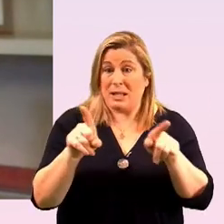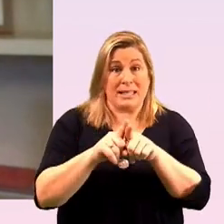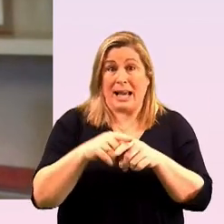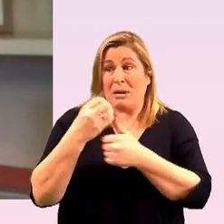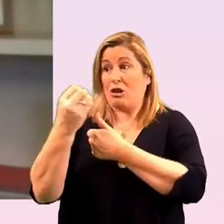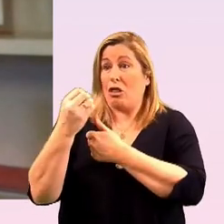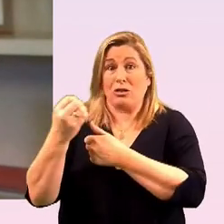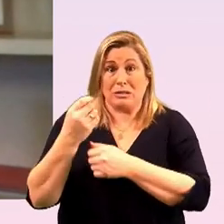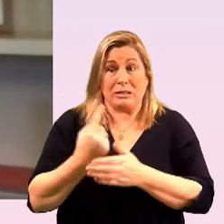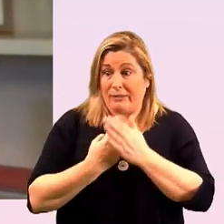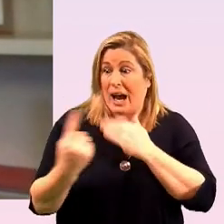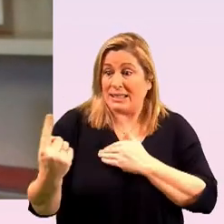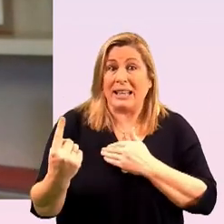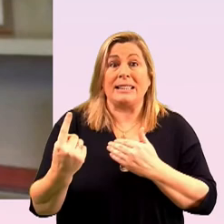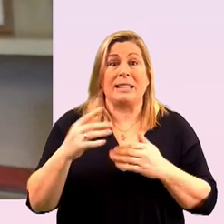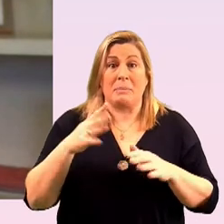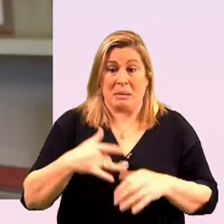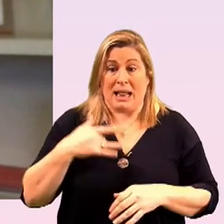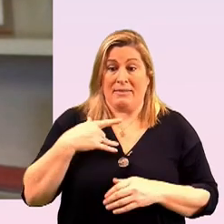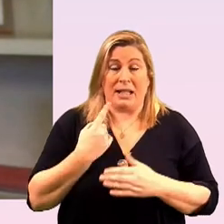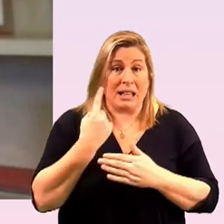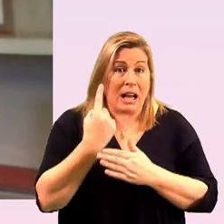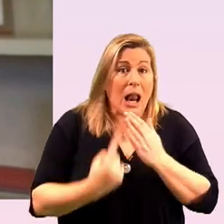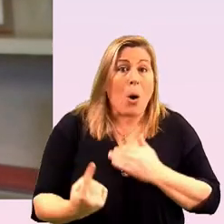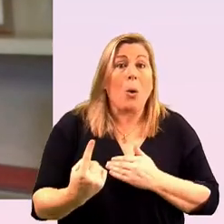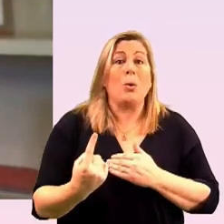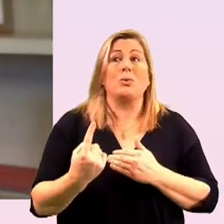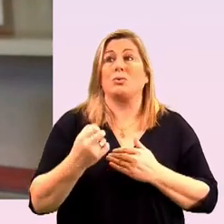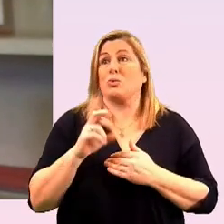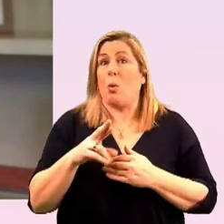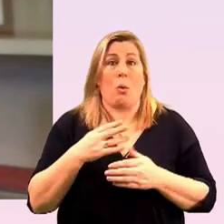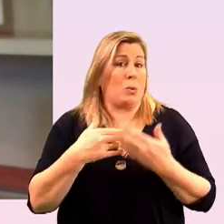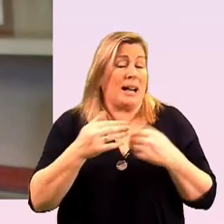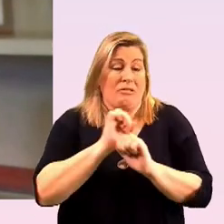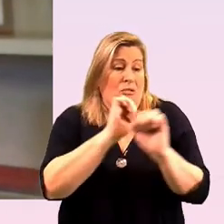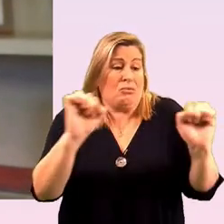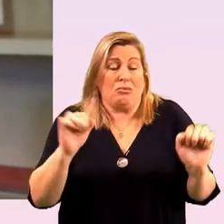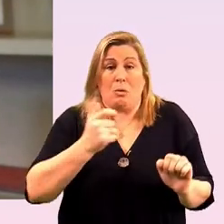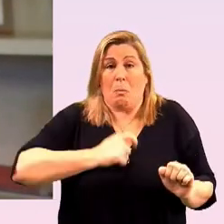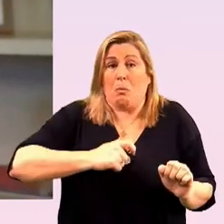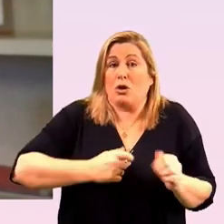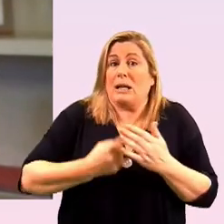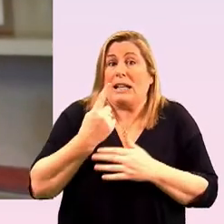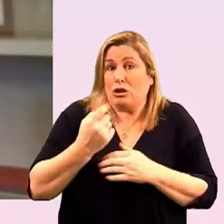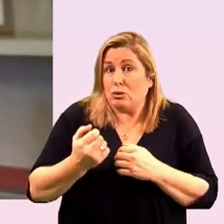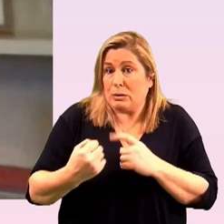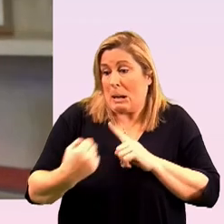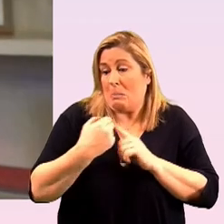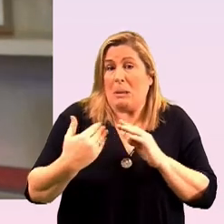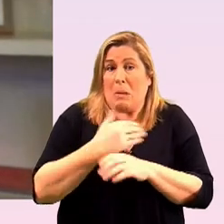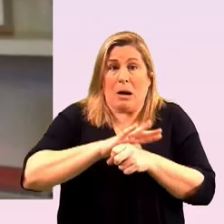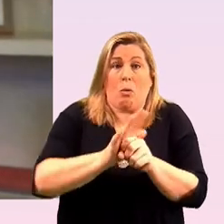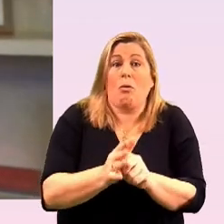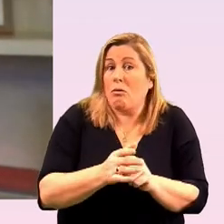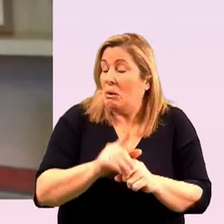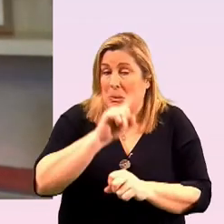others, isolated, maybe living alone or whatever issues, personal issues that people were dealing with. So we,